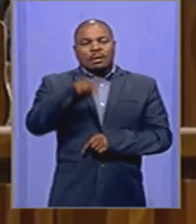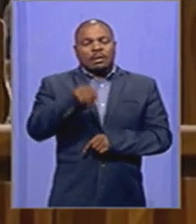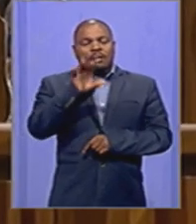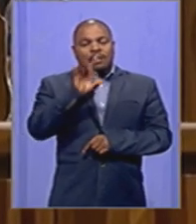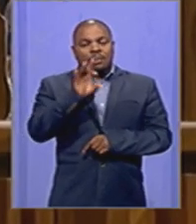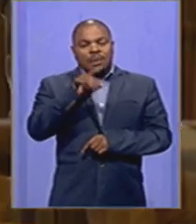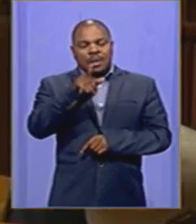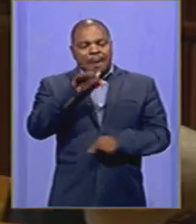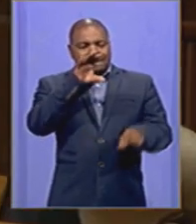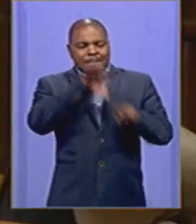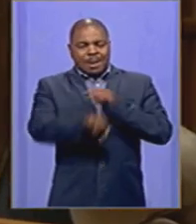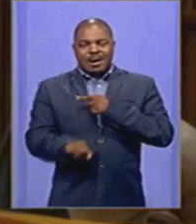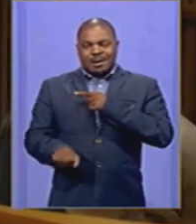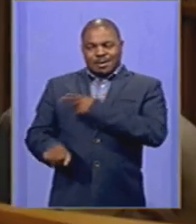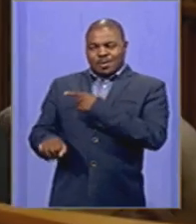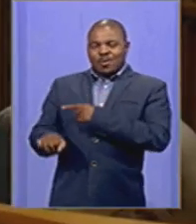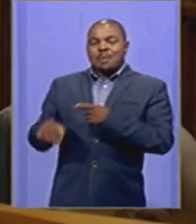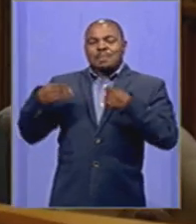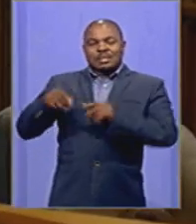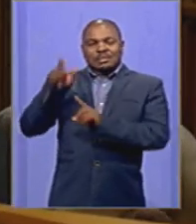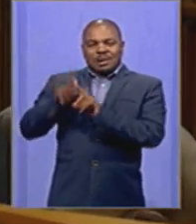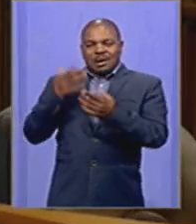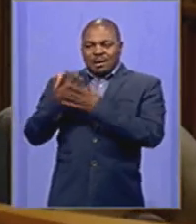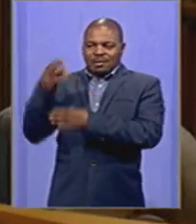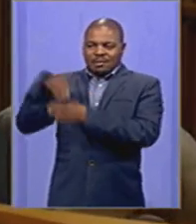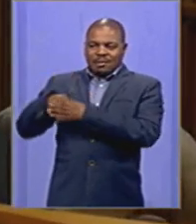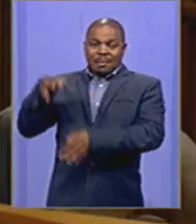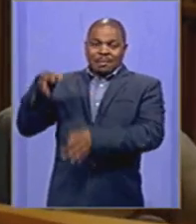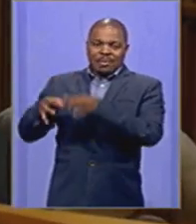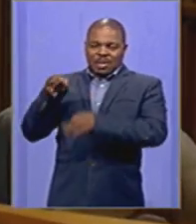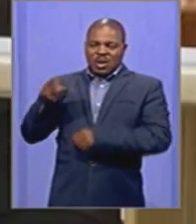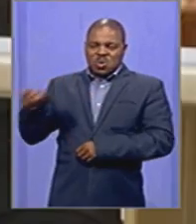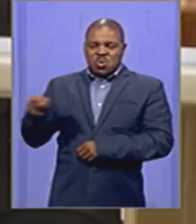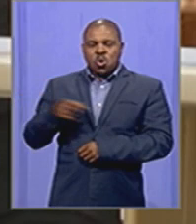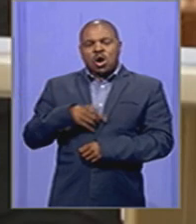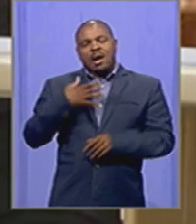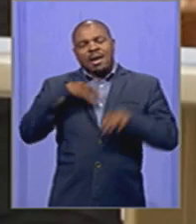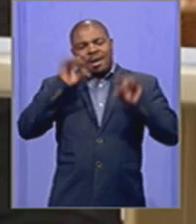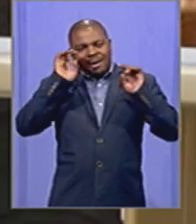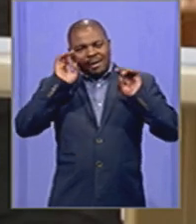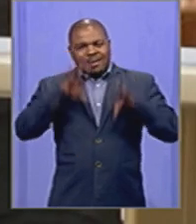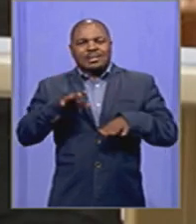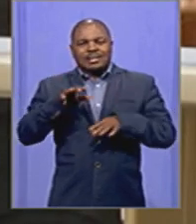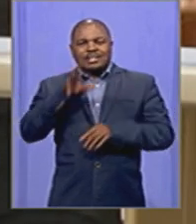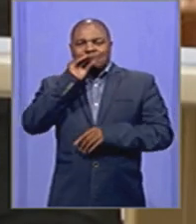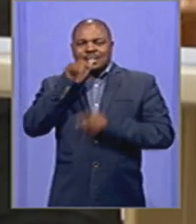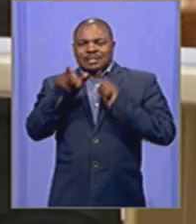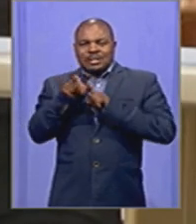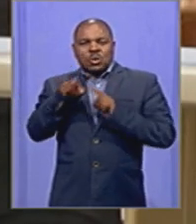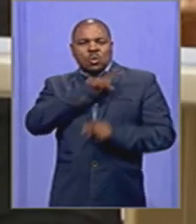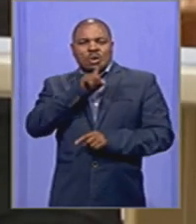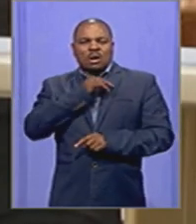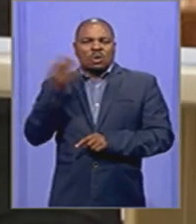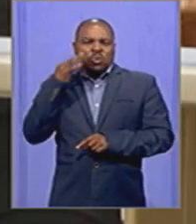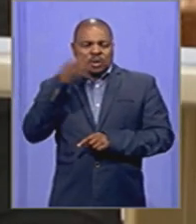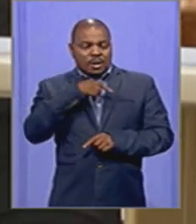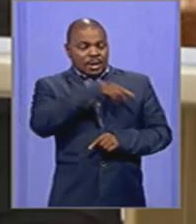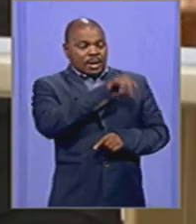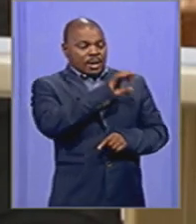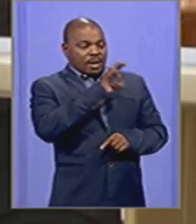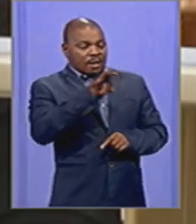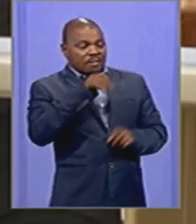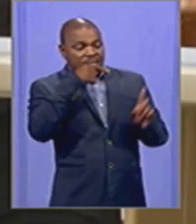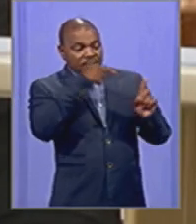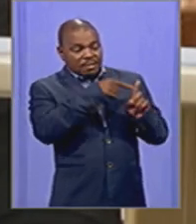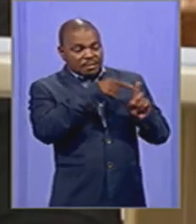bone rakgwebo yono yo ga jaana e leng radipolotiki molato wa puo ya letlho fa a ne a bitsa mopresidente wa lekoko la EFF